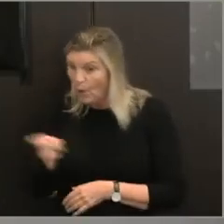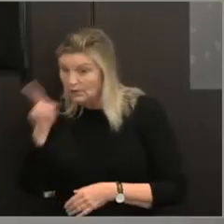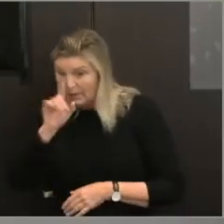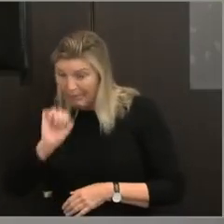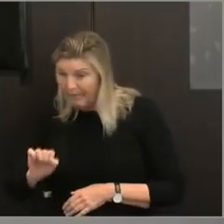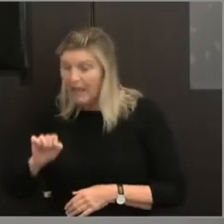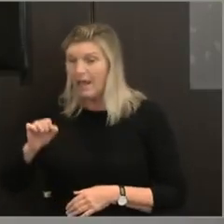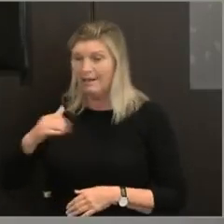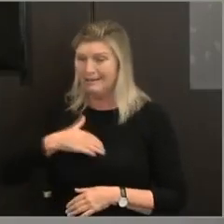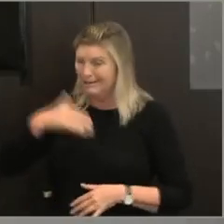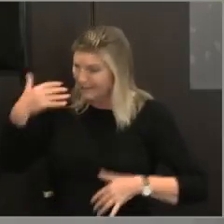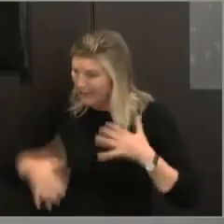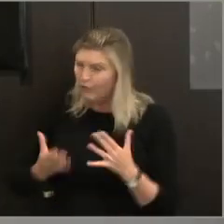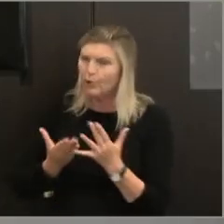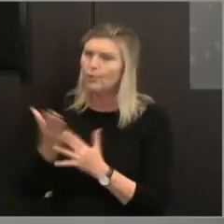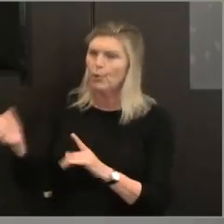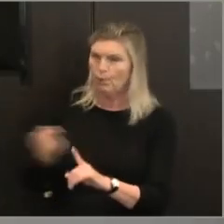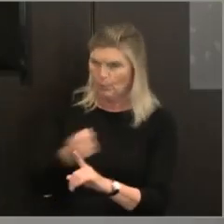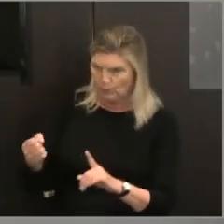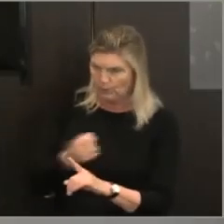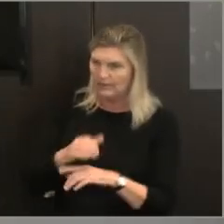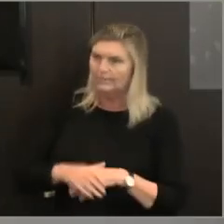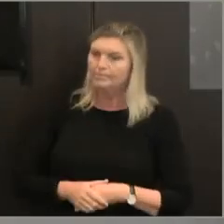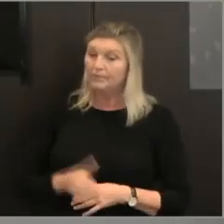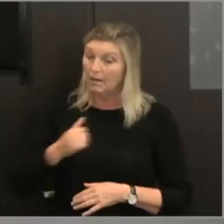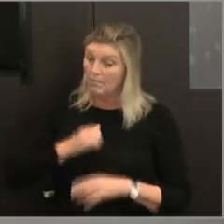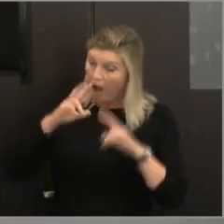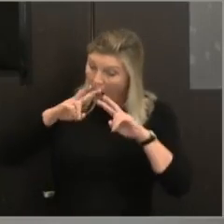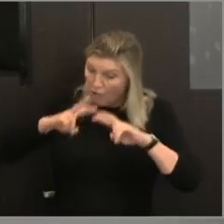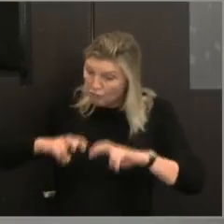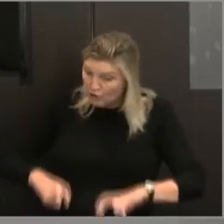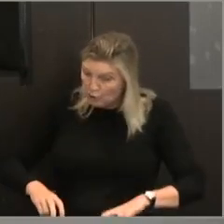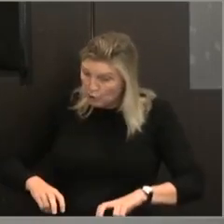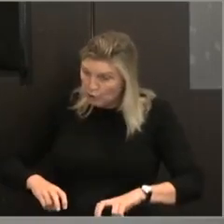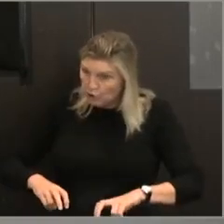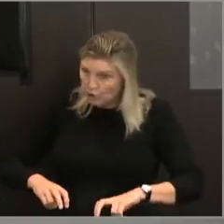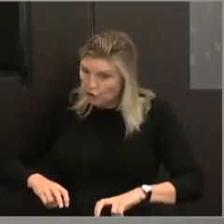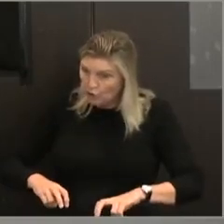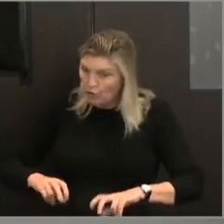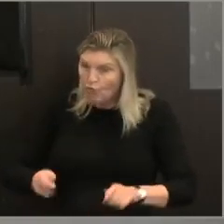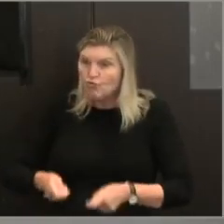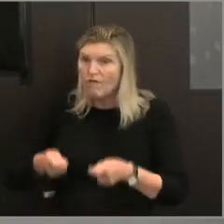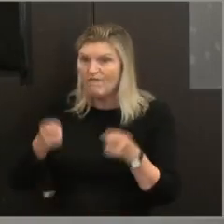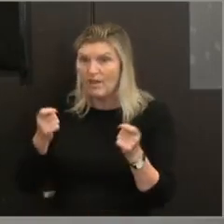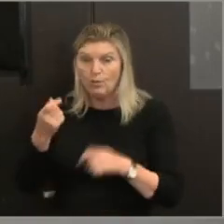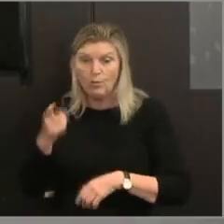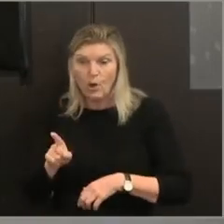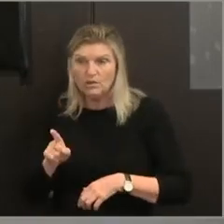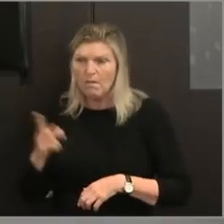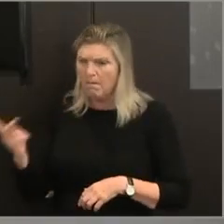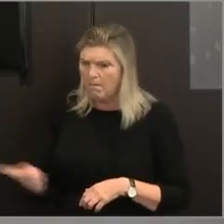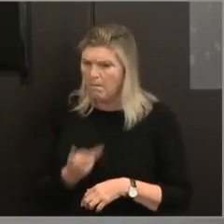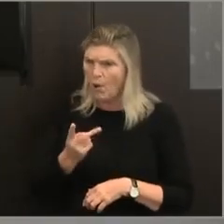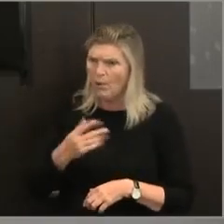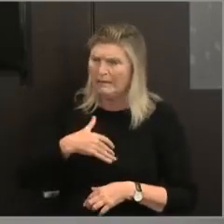The abuse which our research uncovered and the ensuing trauma which the victims have suffered did not only make the